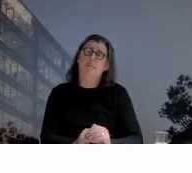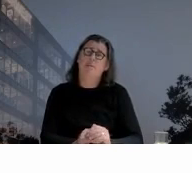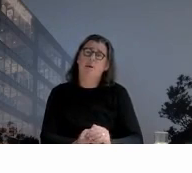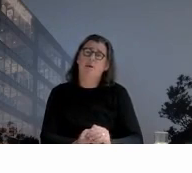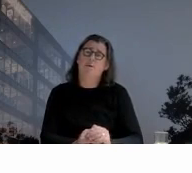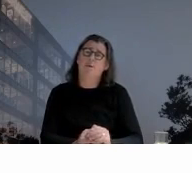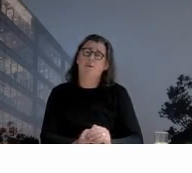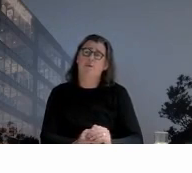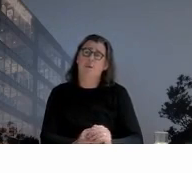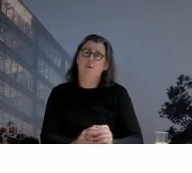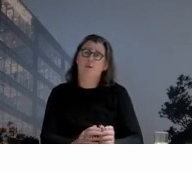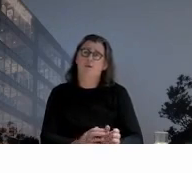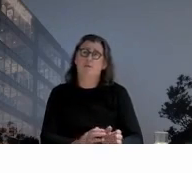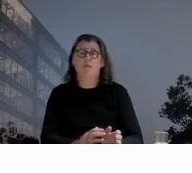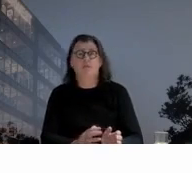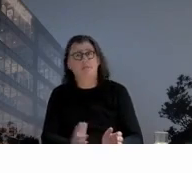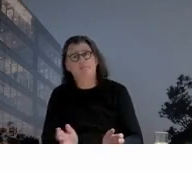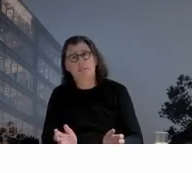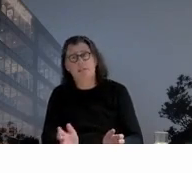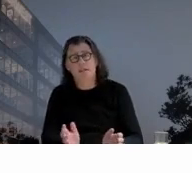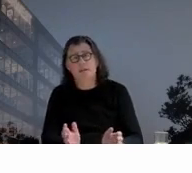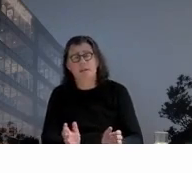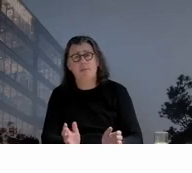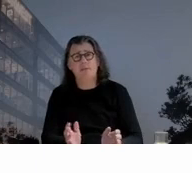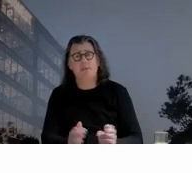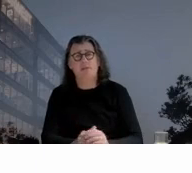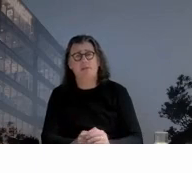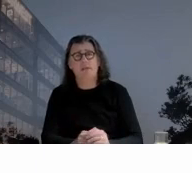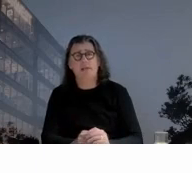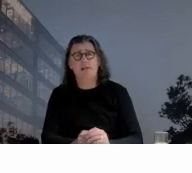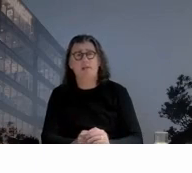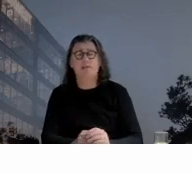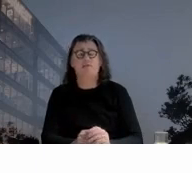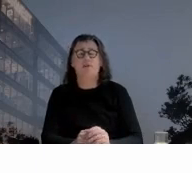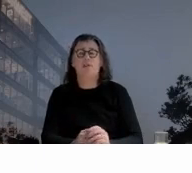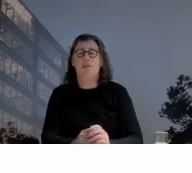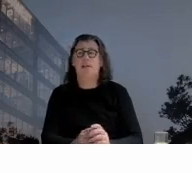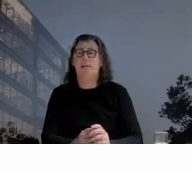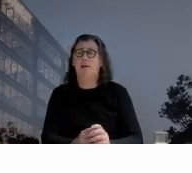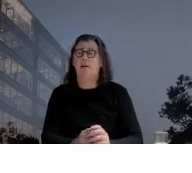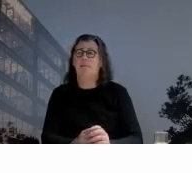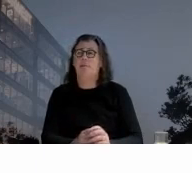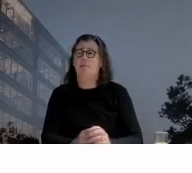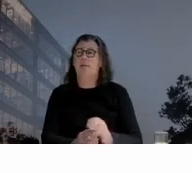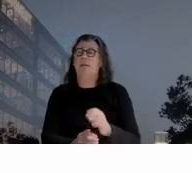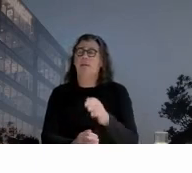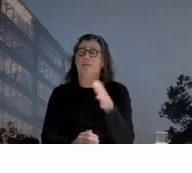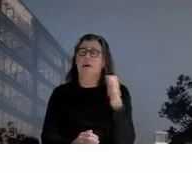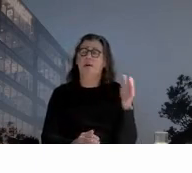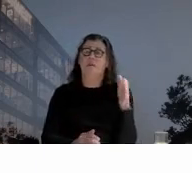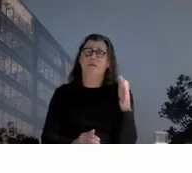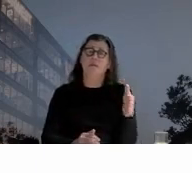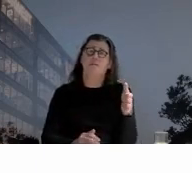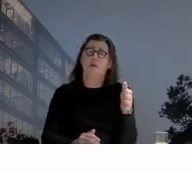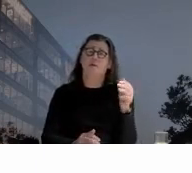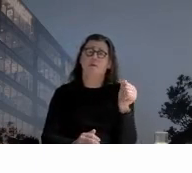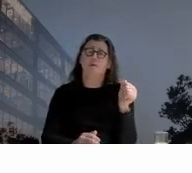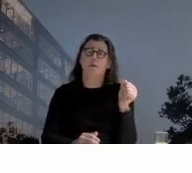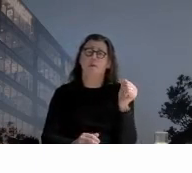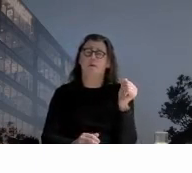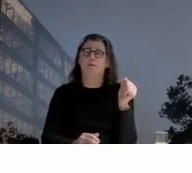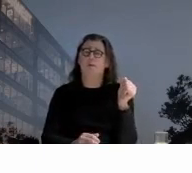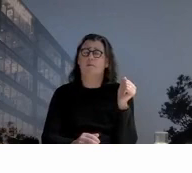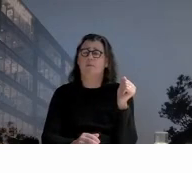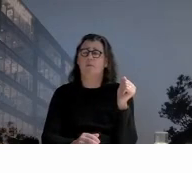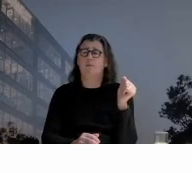who worked through with us the 6 or 7 images on the screen here, the structure that lies behind them all, starting with the benchmark, which